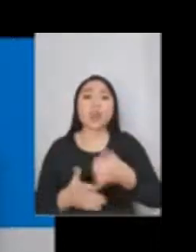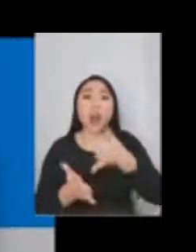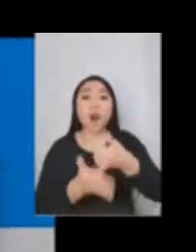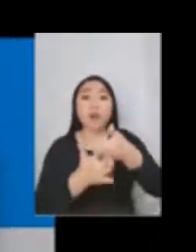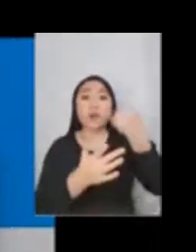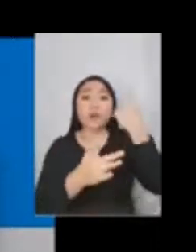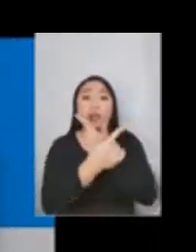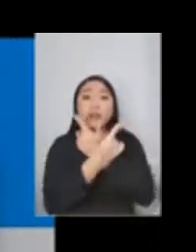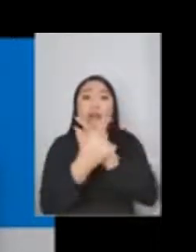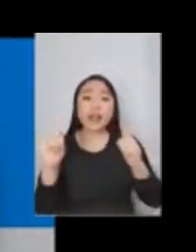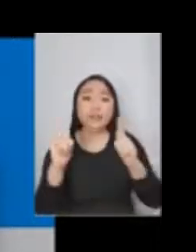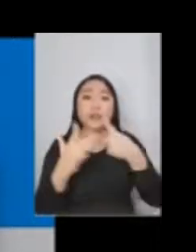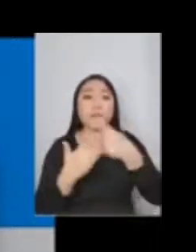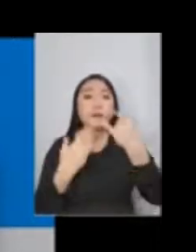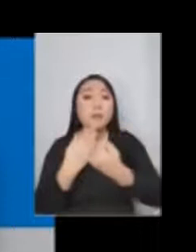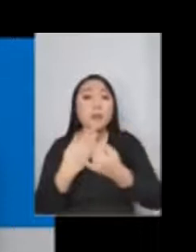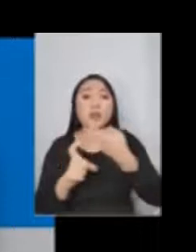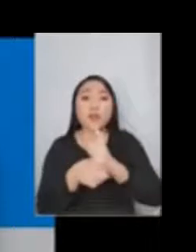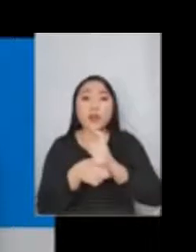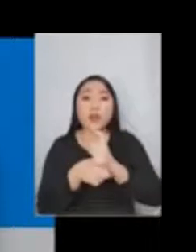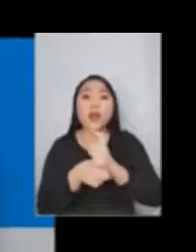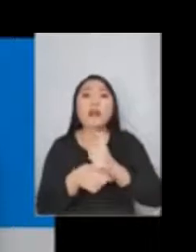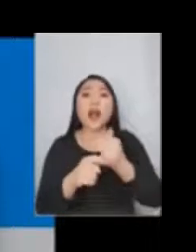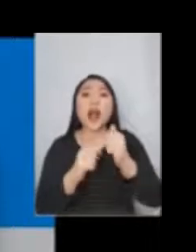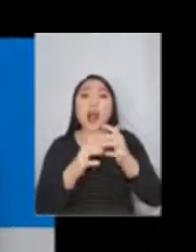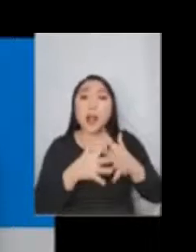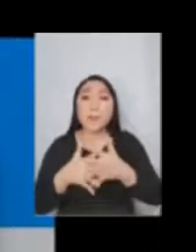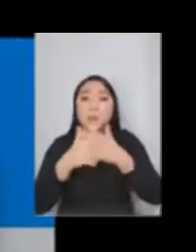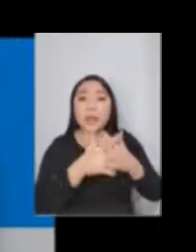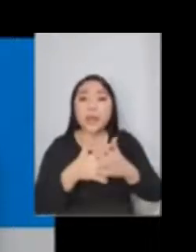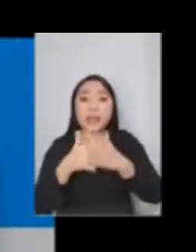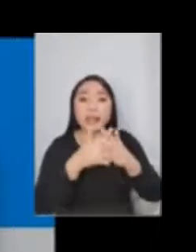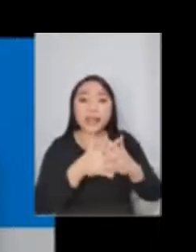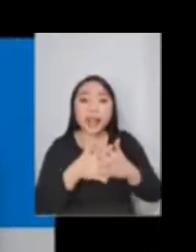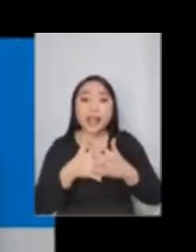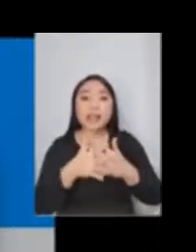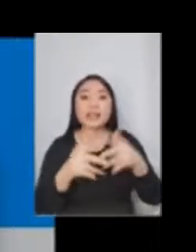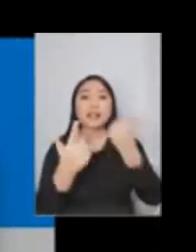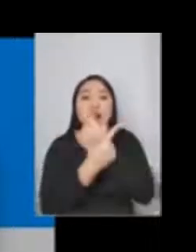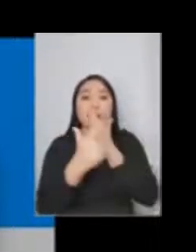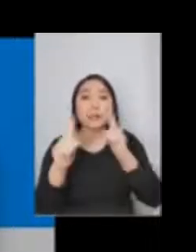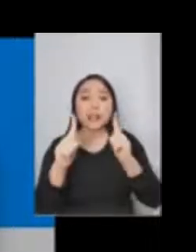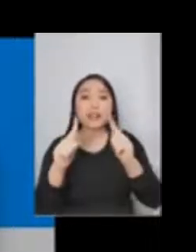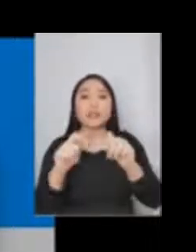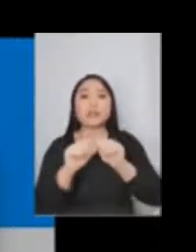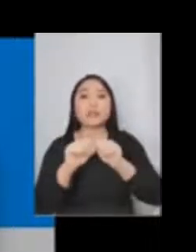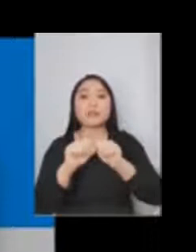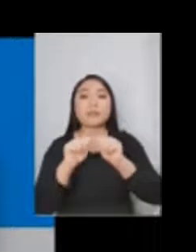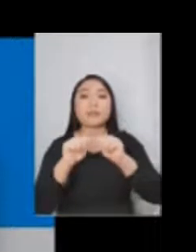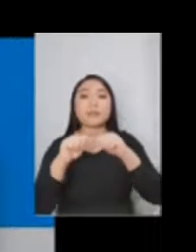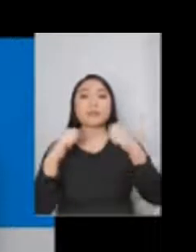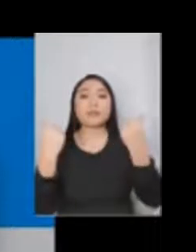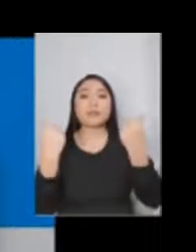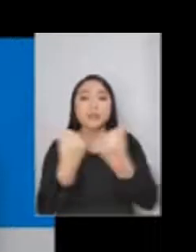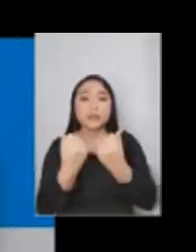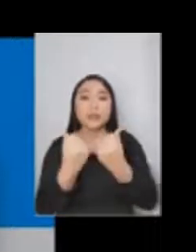of Academic and Research Librarians ng Outstanding Library Program of the Year.